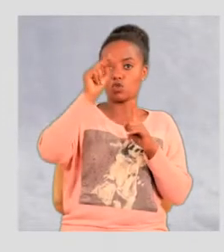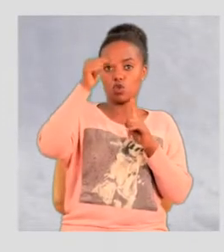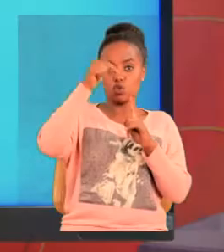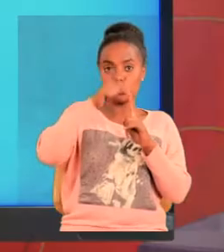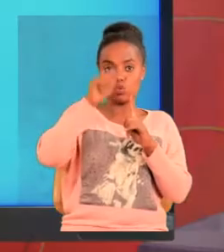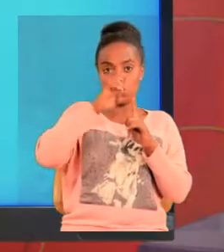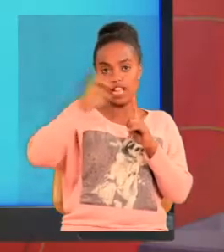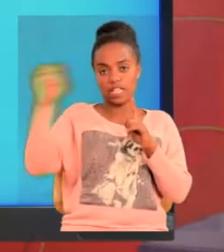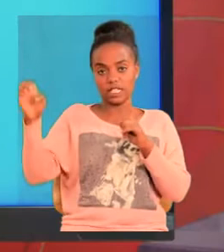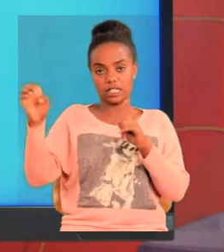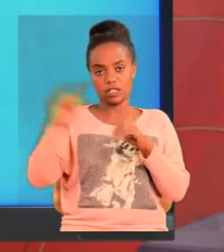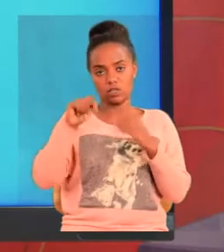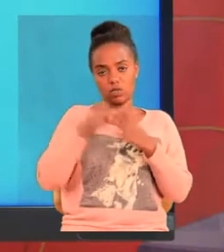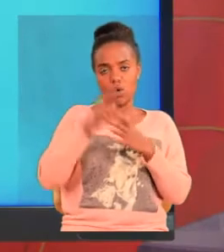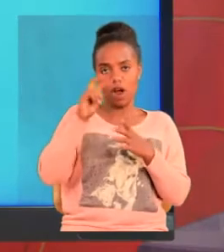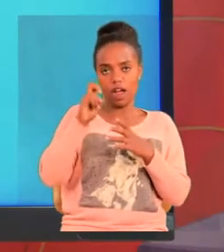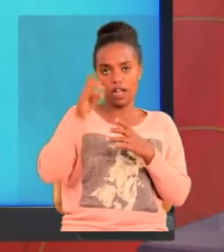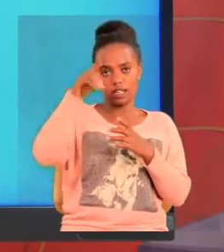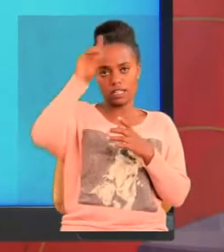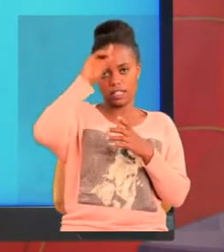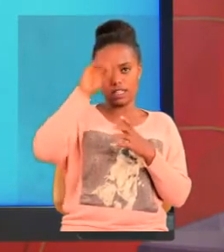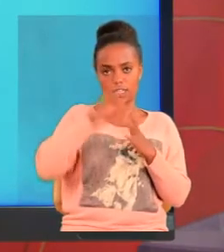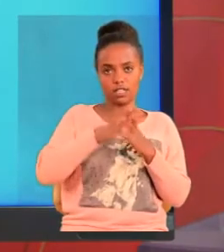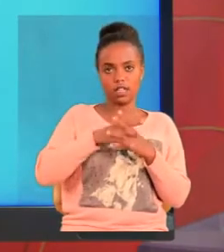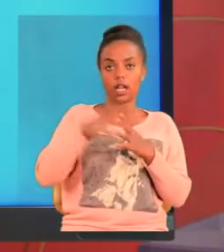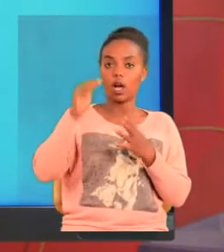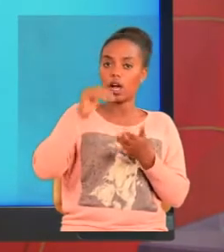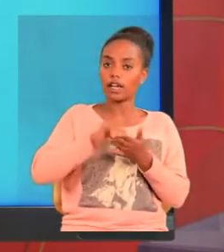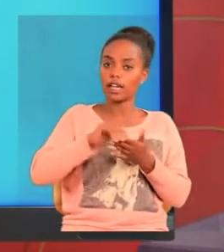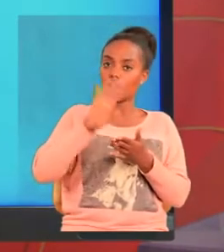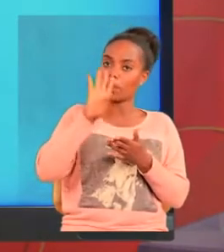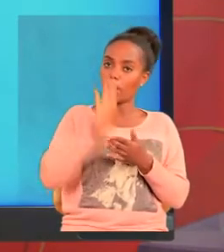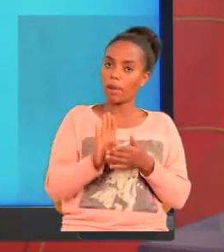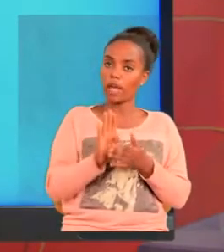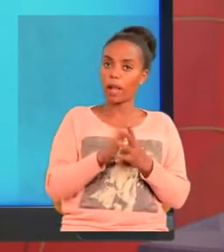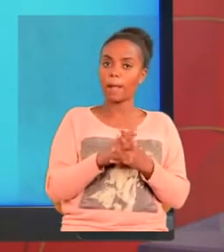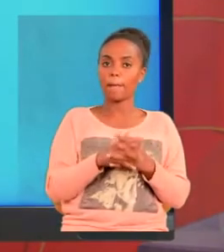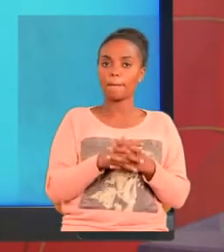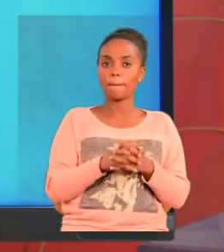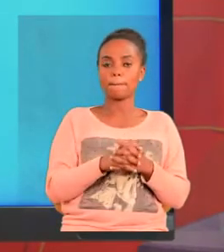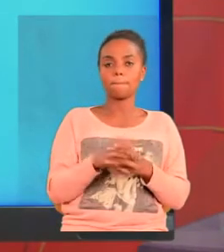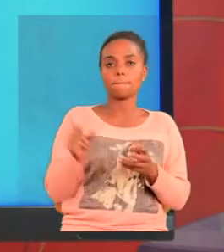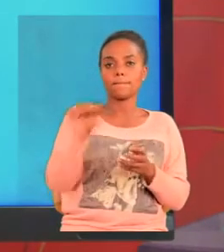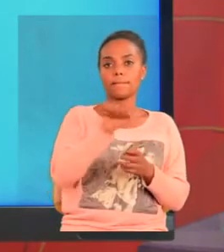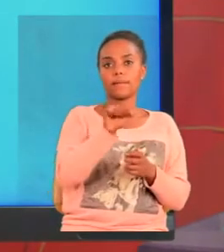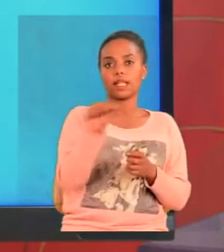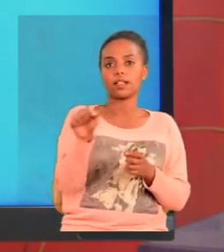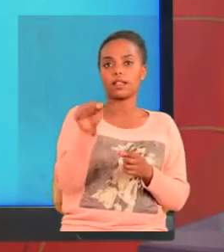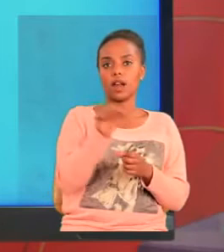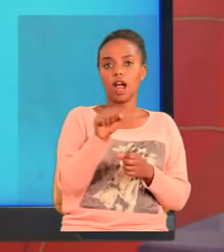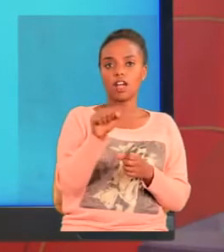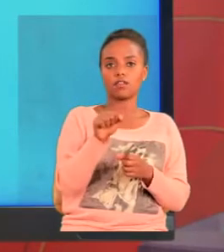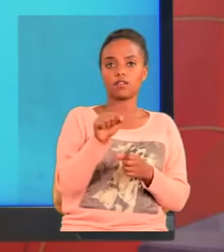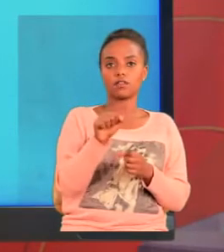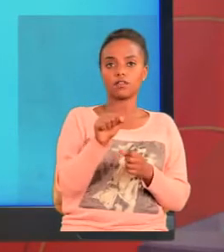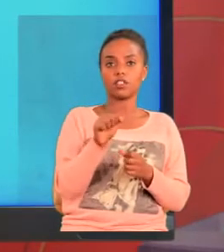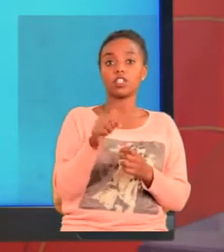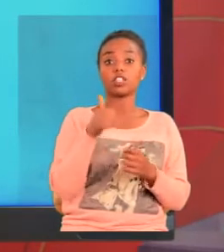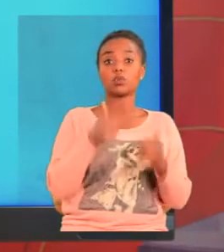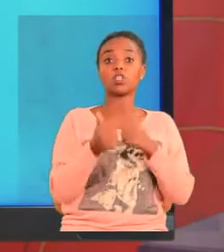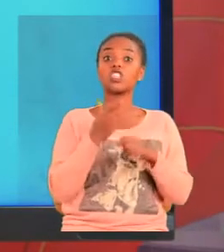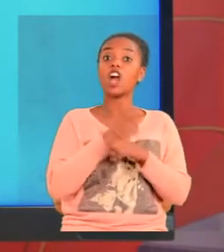20 degree. Okay, again B drives in which